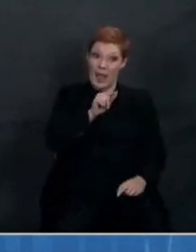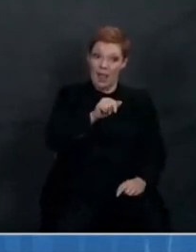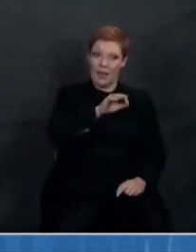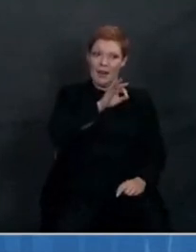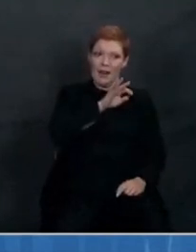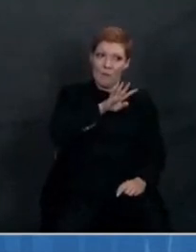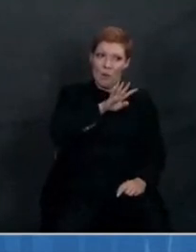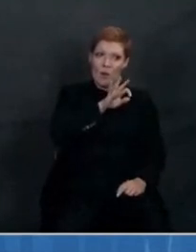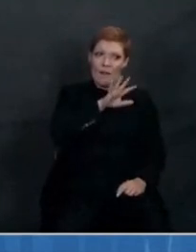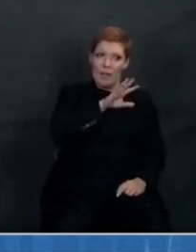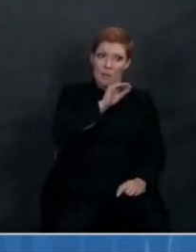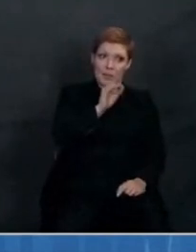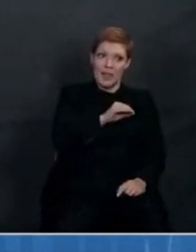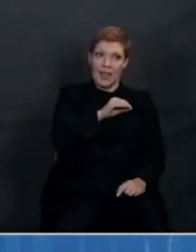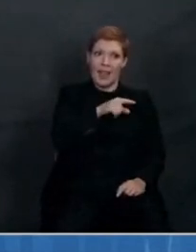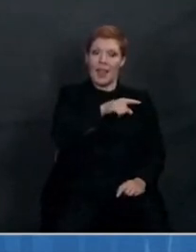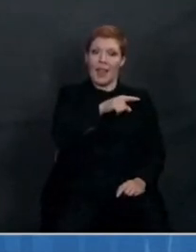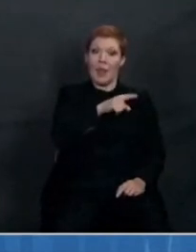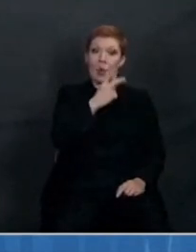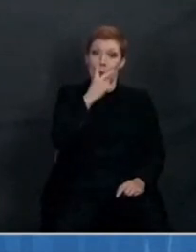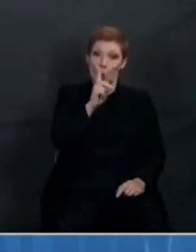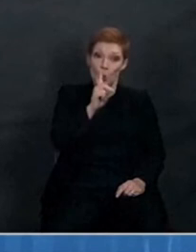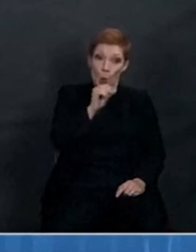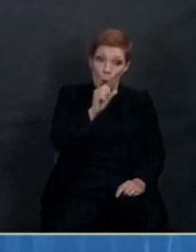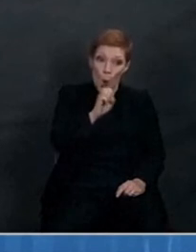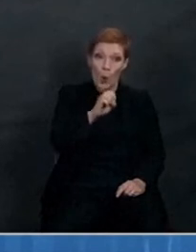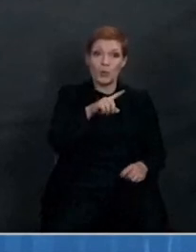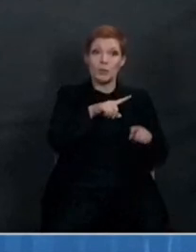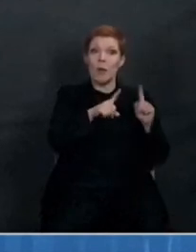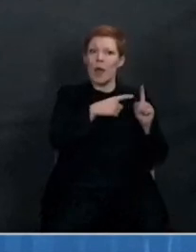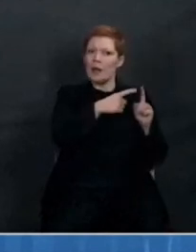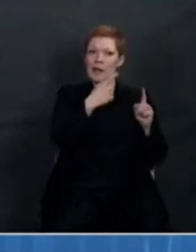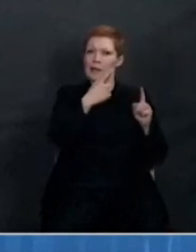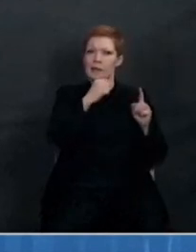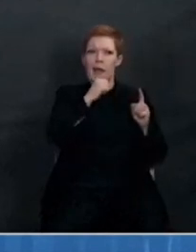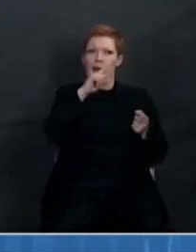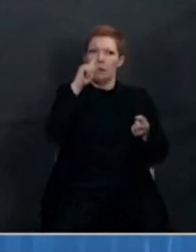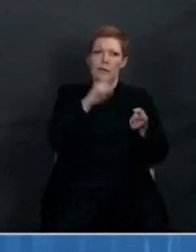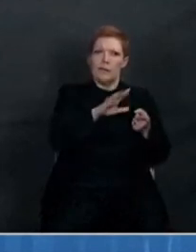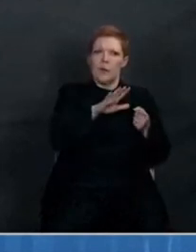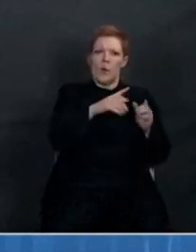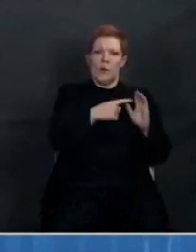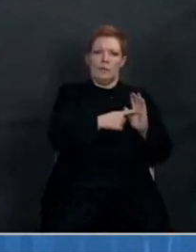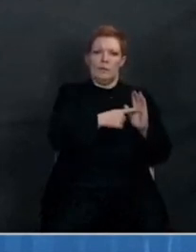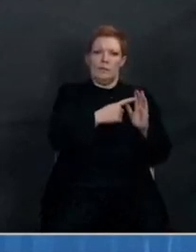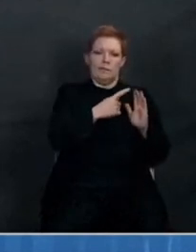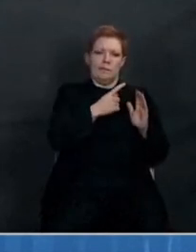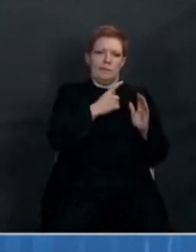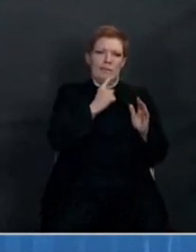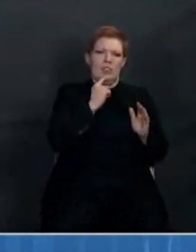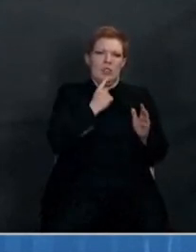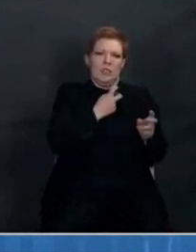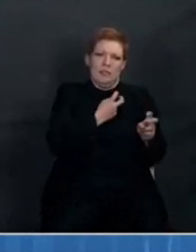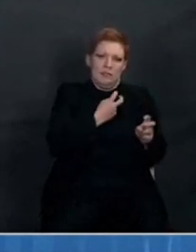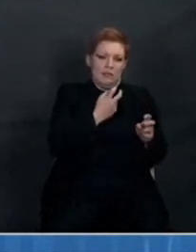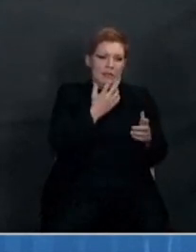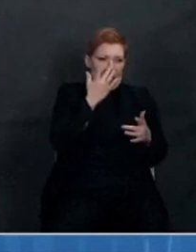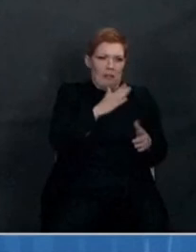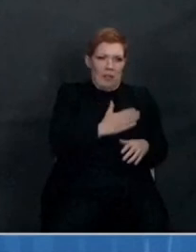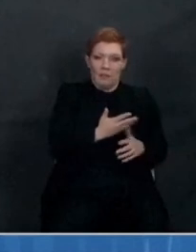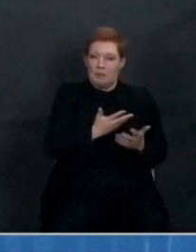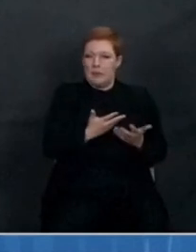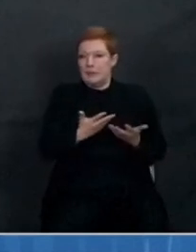from the FDA, that might make that more attractive. So I don't think we should be put aback by the fact that there was a